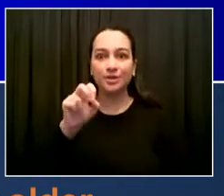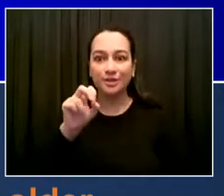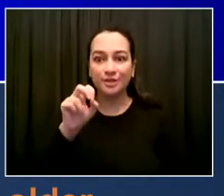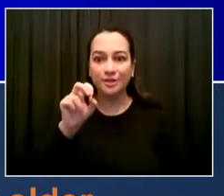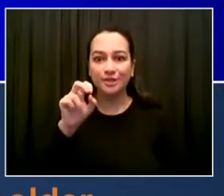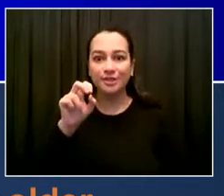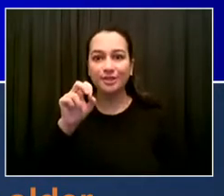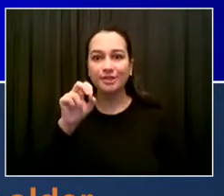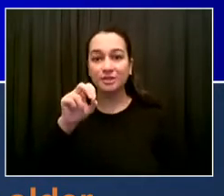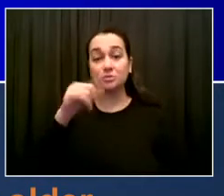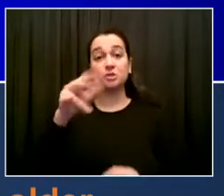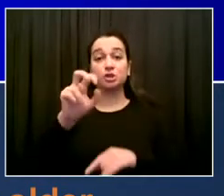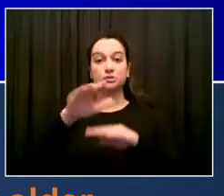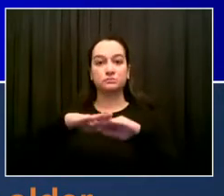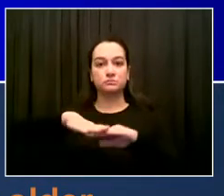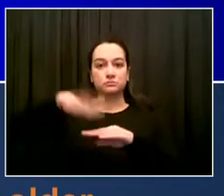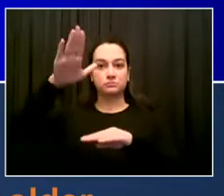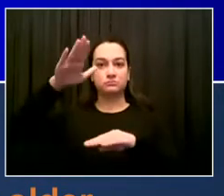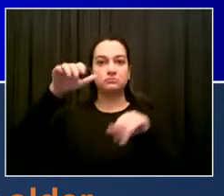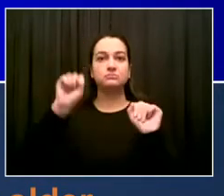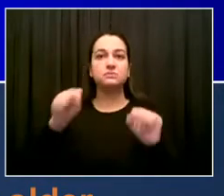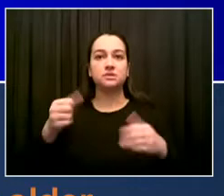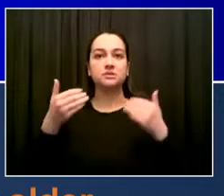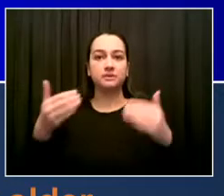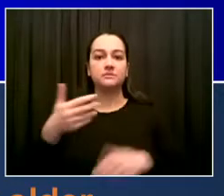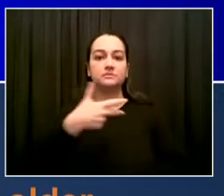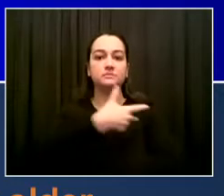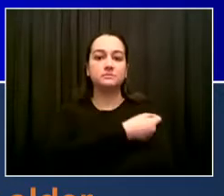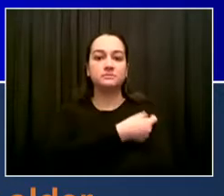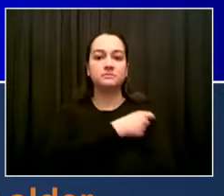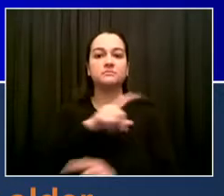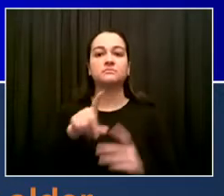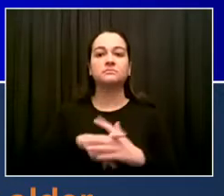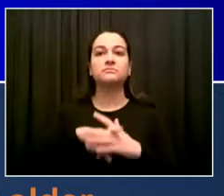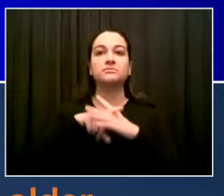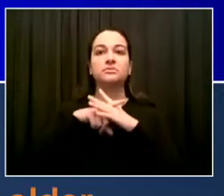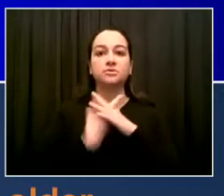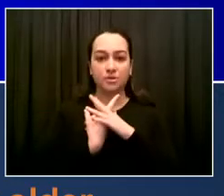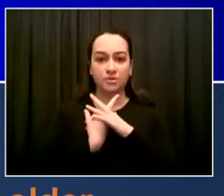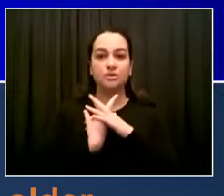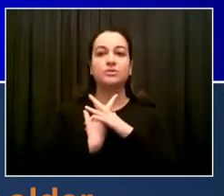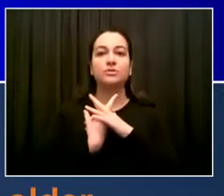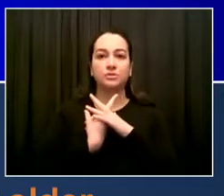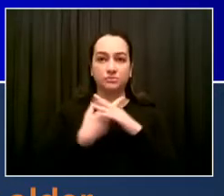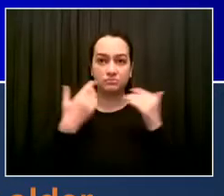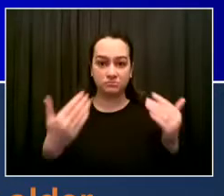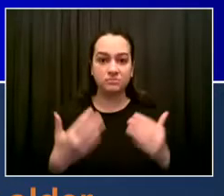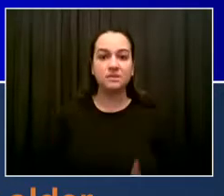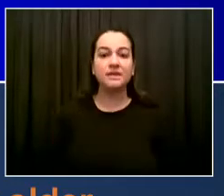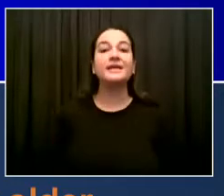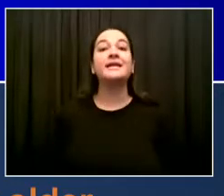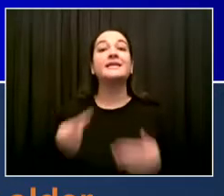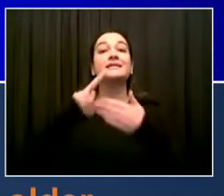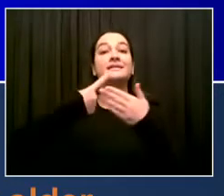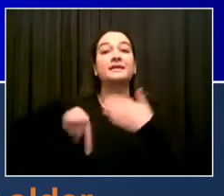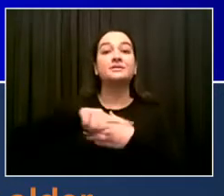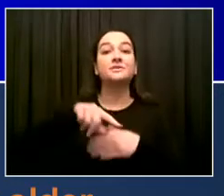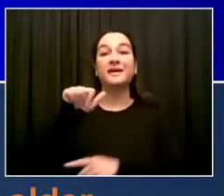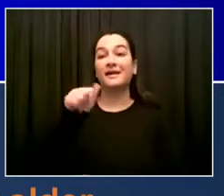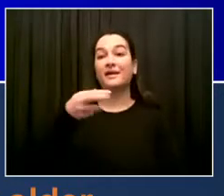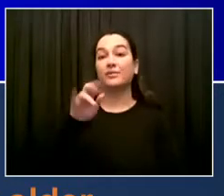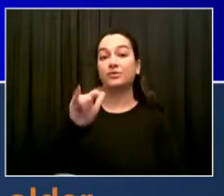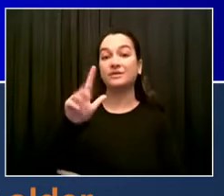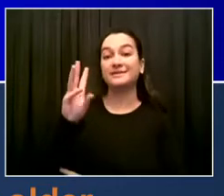the supply numbers are going to really go up, and that's going to be fantastic. Again, well on our way to the goal of 5 million adult New Yorkers